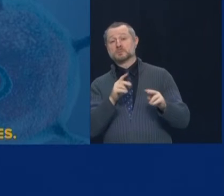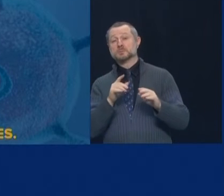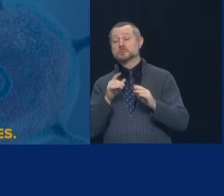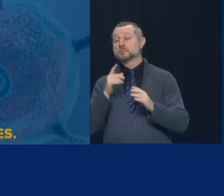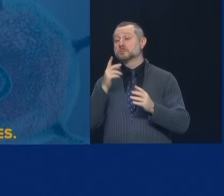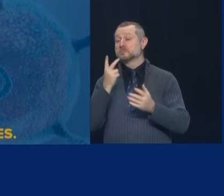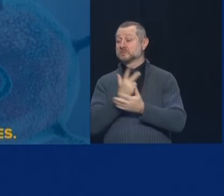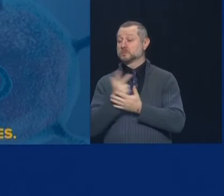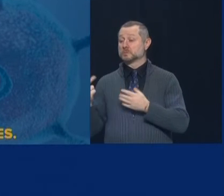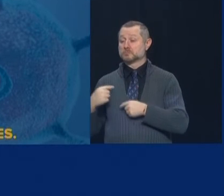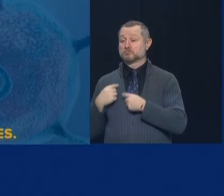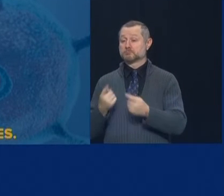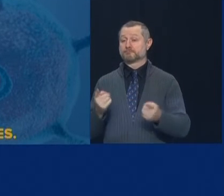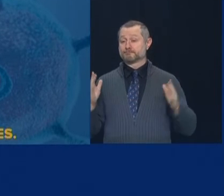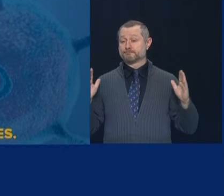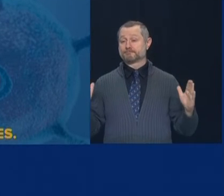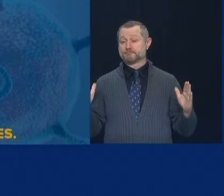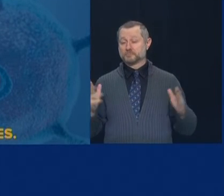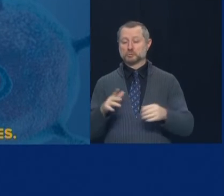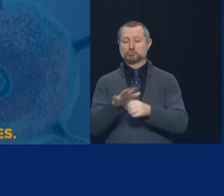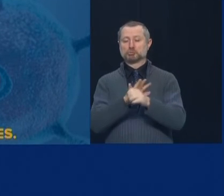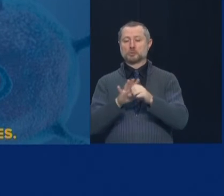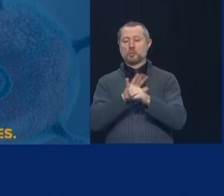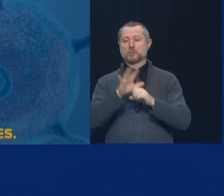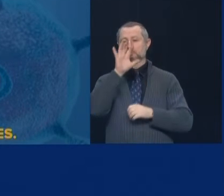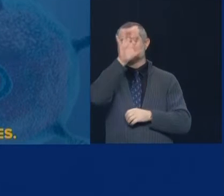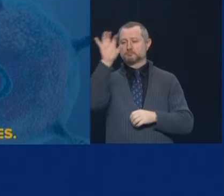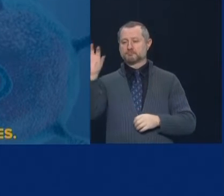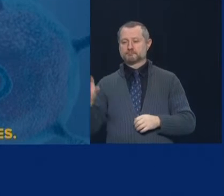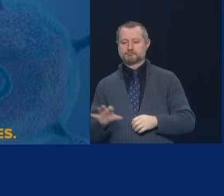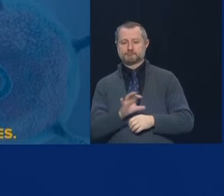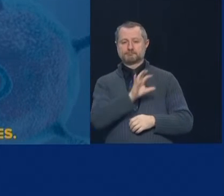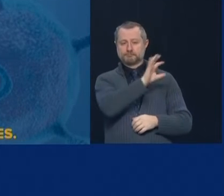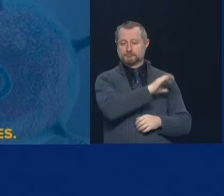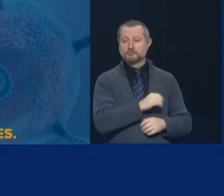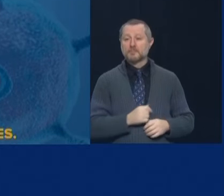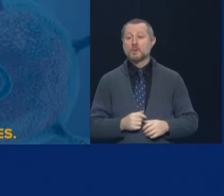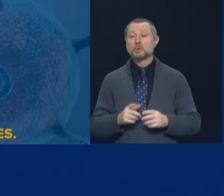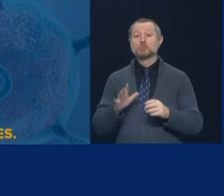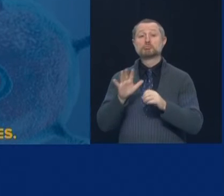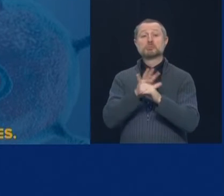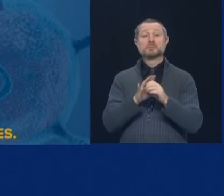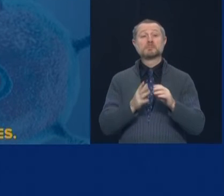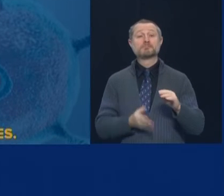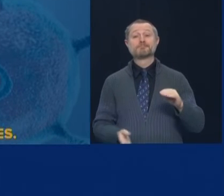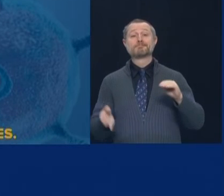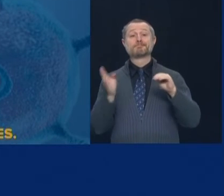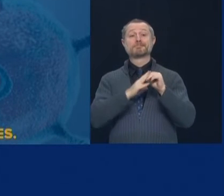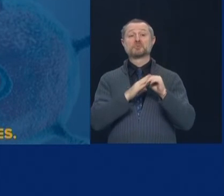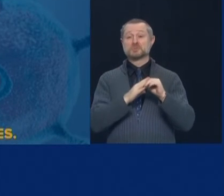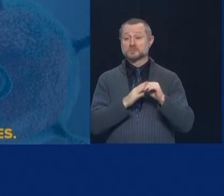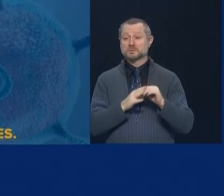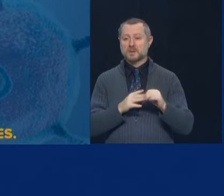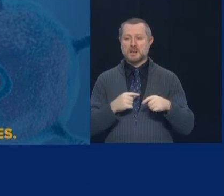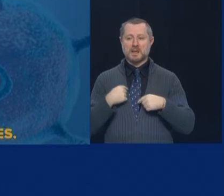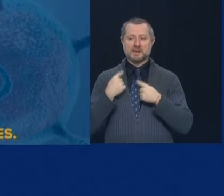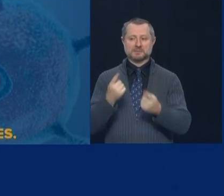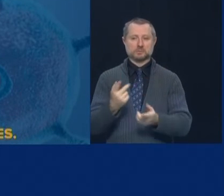we're looking at this now by region, the regional increase over the last 3